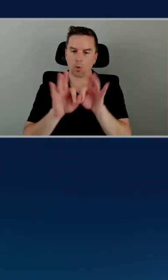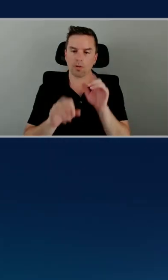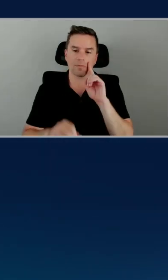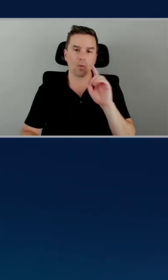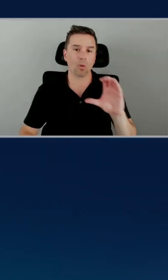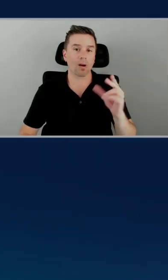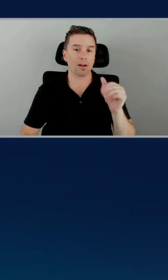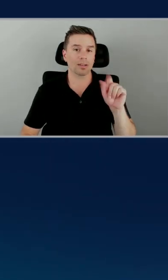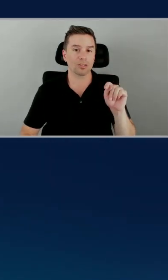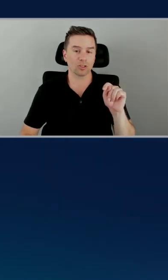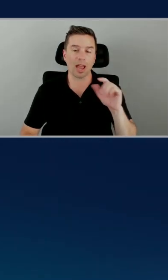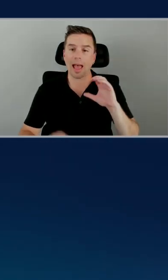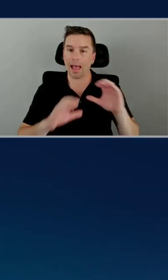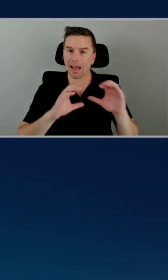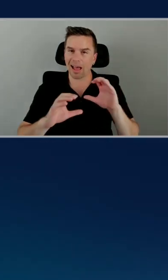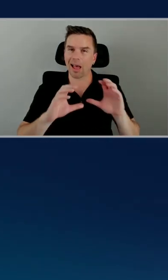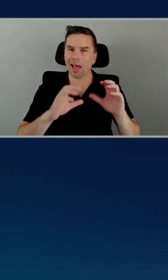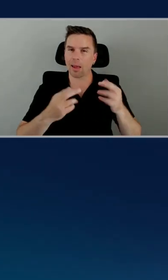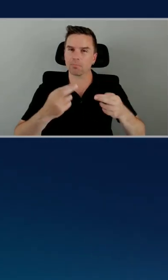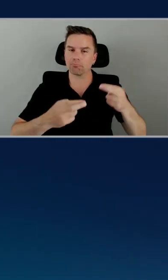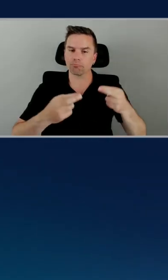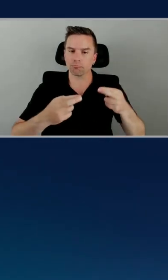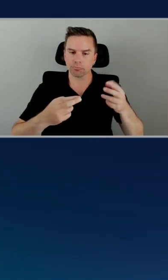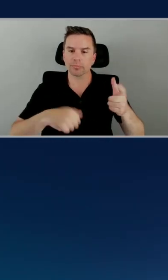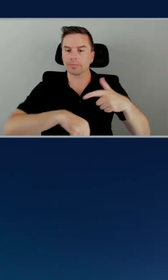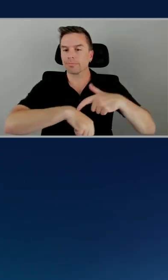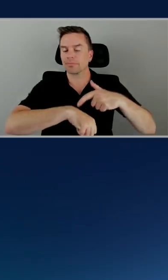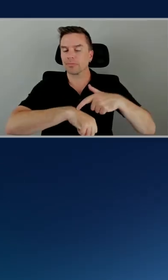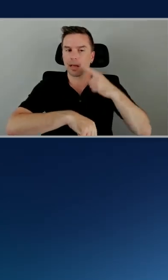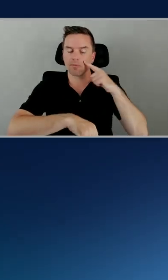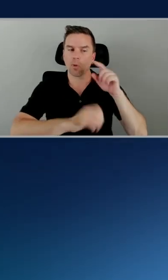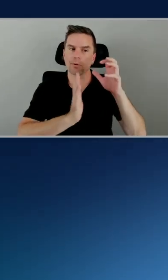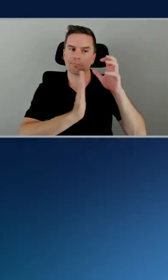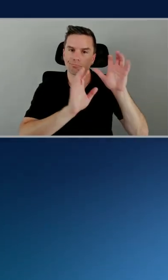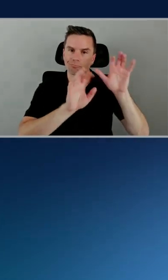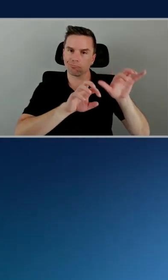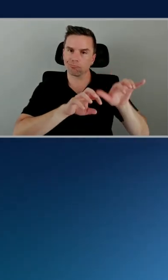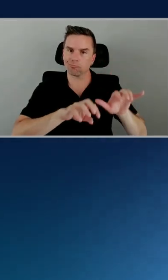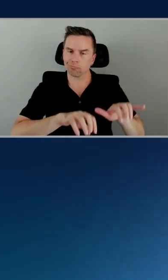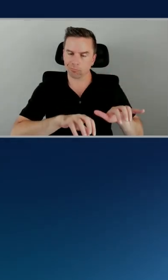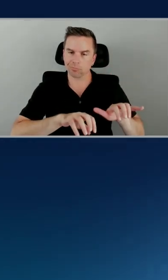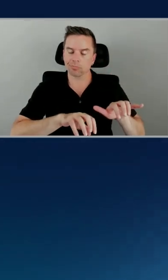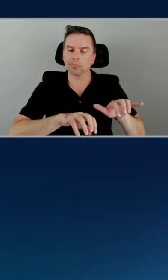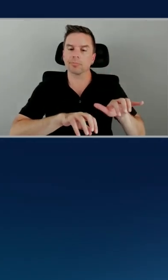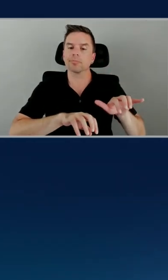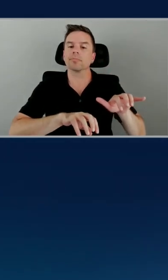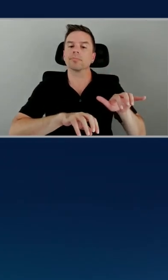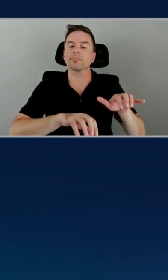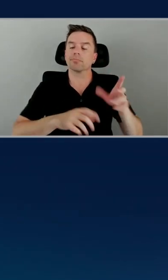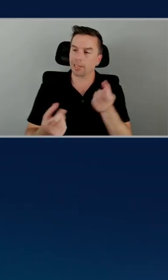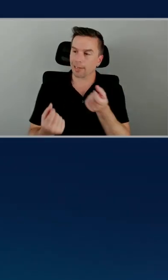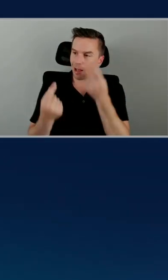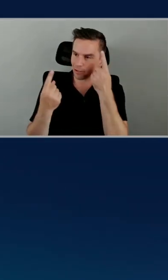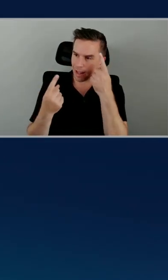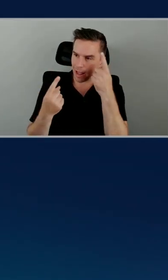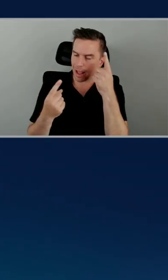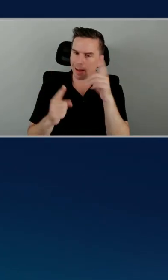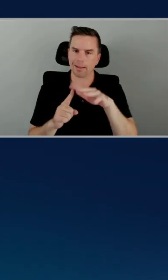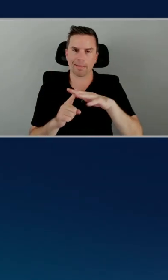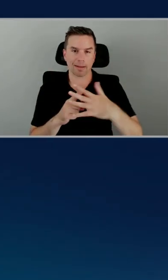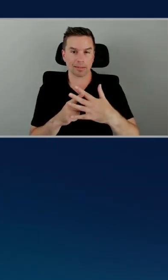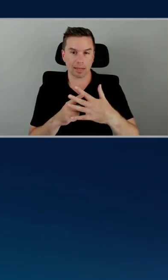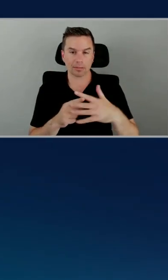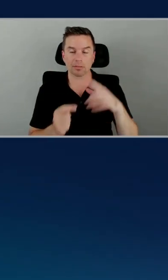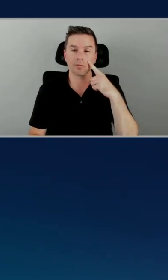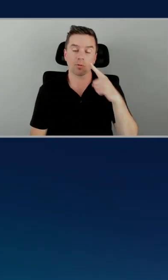the time it takes to encode the input context or input text that we provide and understand the context. So for chatbot, it means